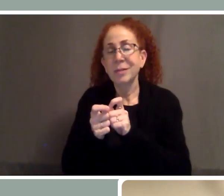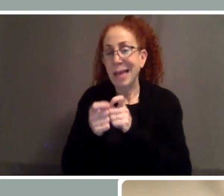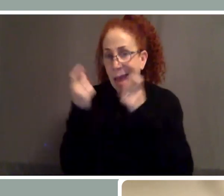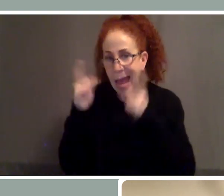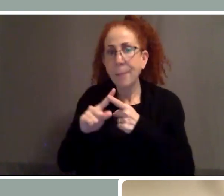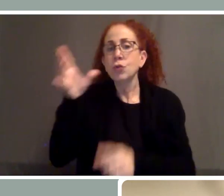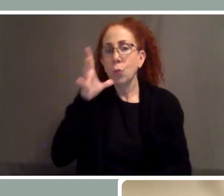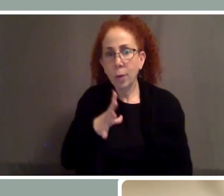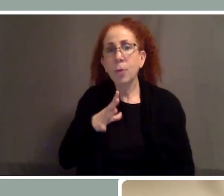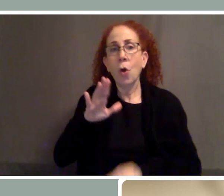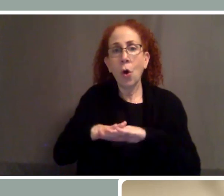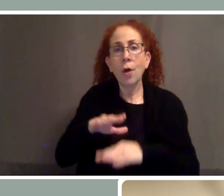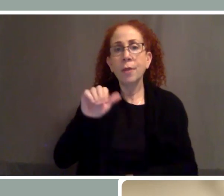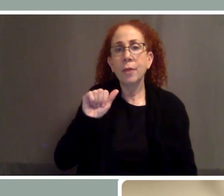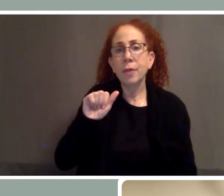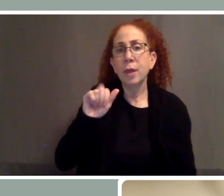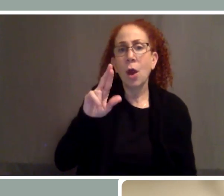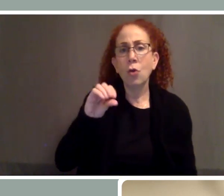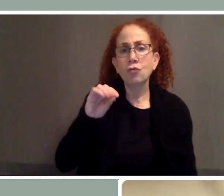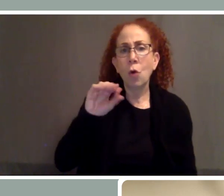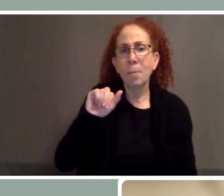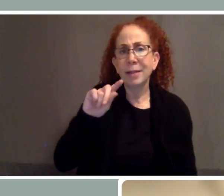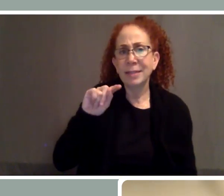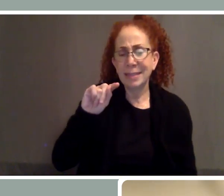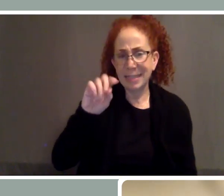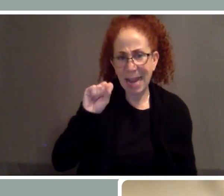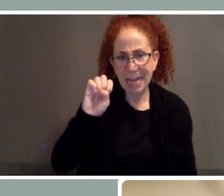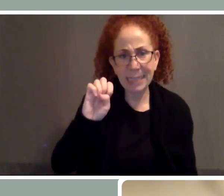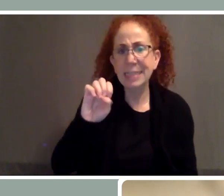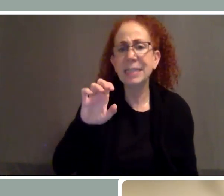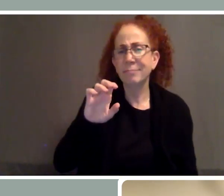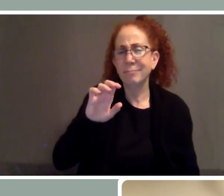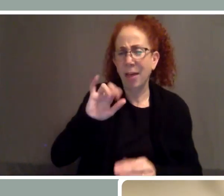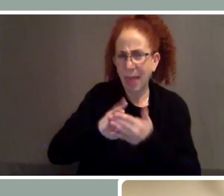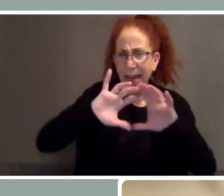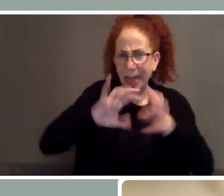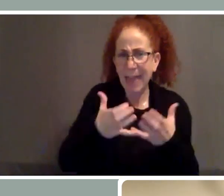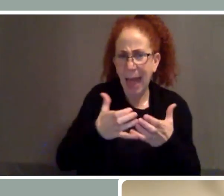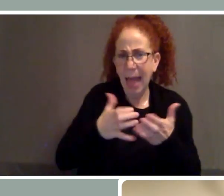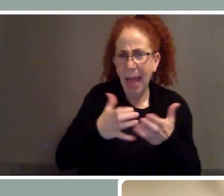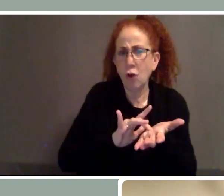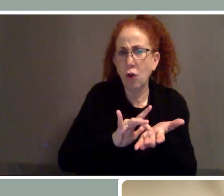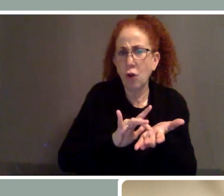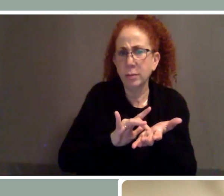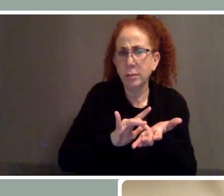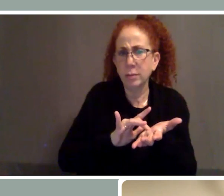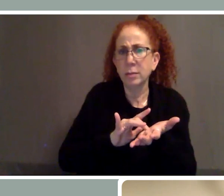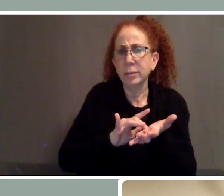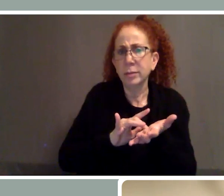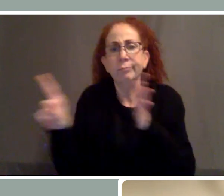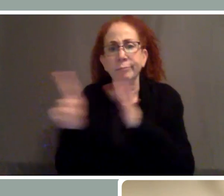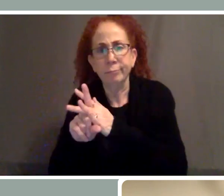are on the aromatase inhibitors, these AIs, and anastrozole, letrozole, those drugs. That's when we often see